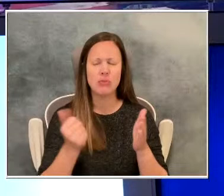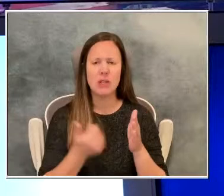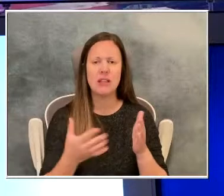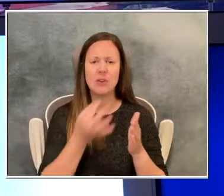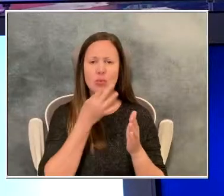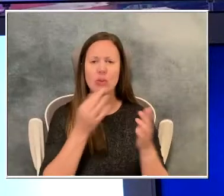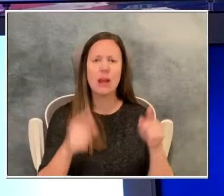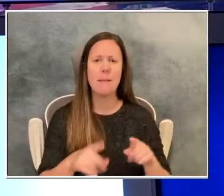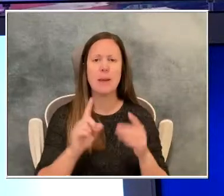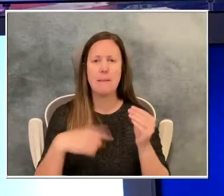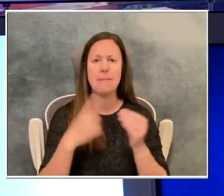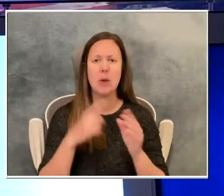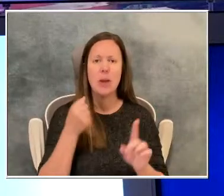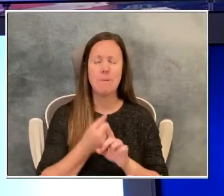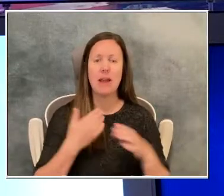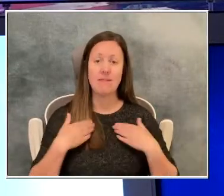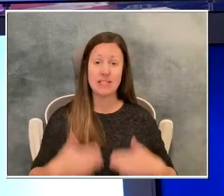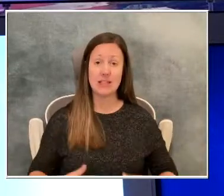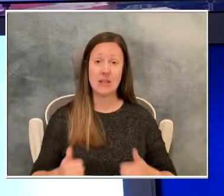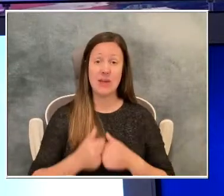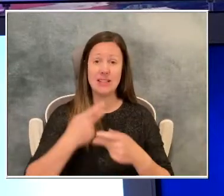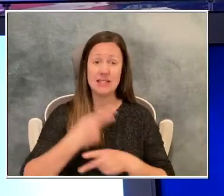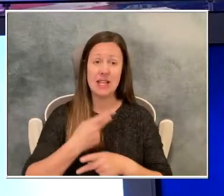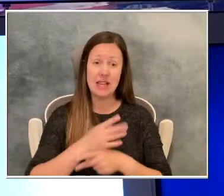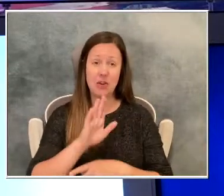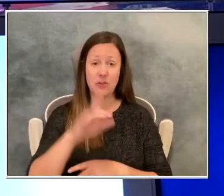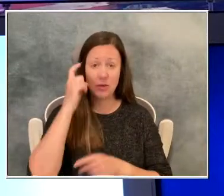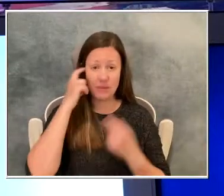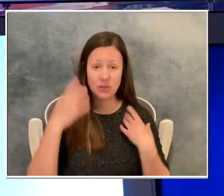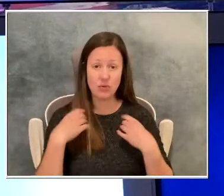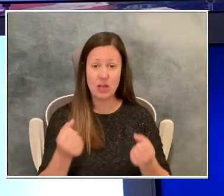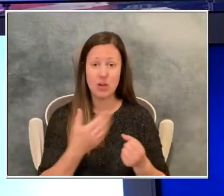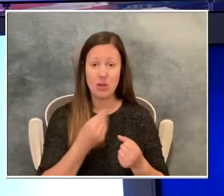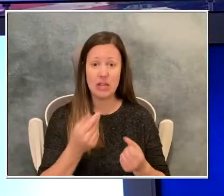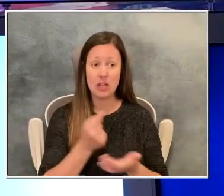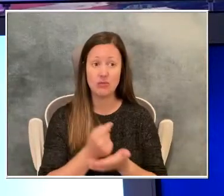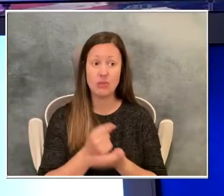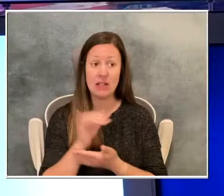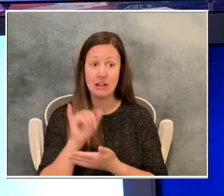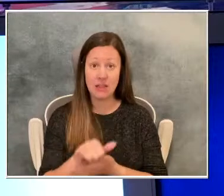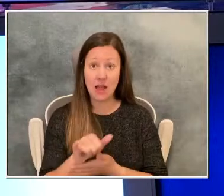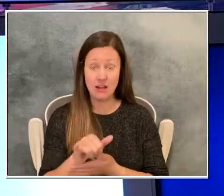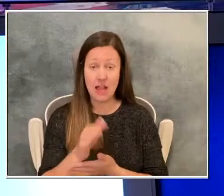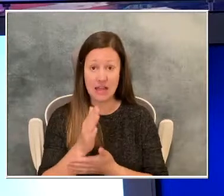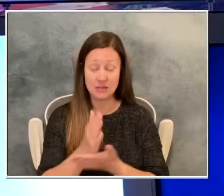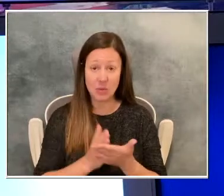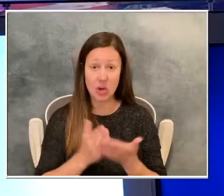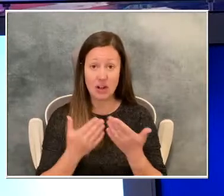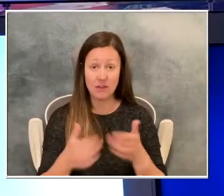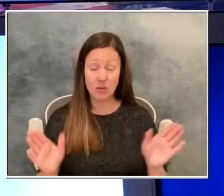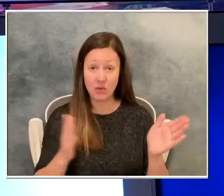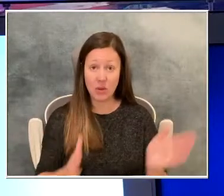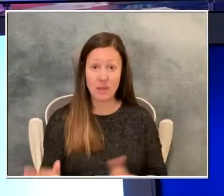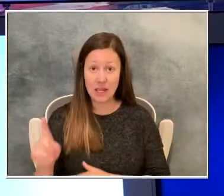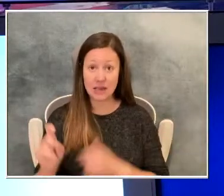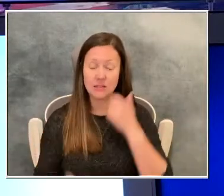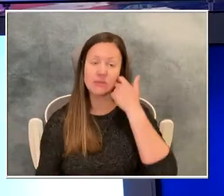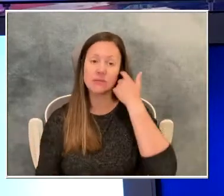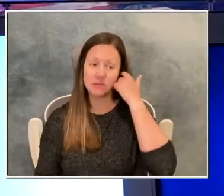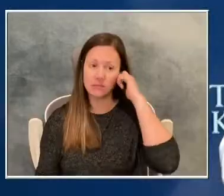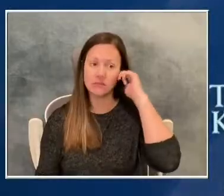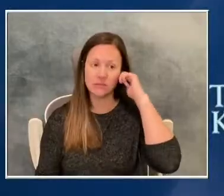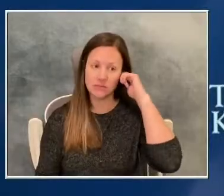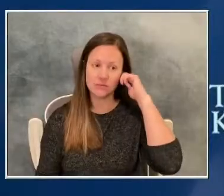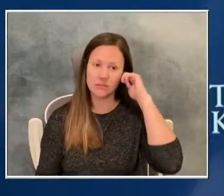physically on taking care of your mental health and treating this as part of the overall plan? Absolutely, absolutely. I think there's